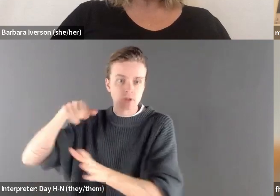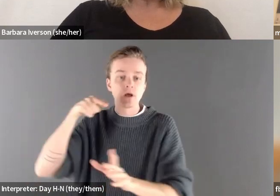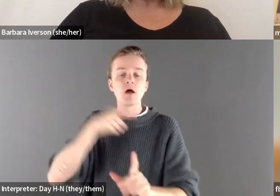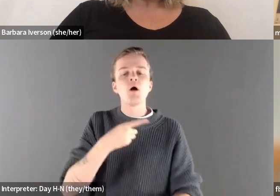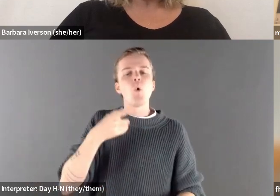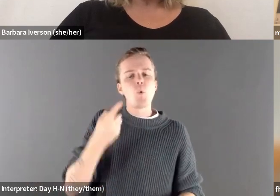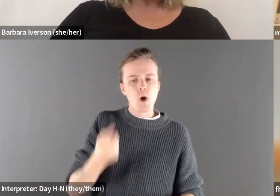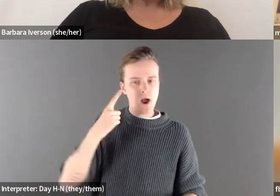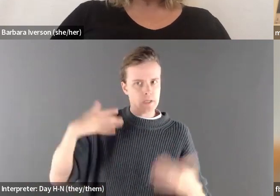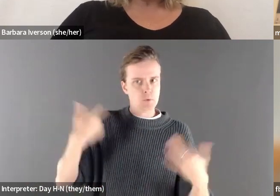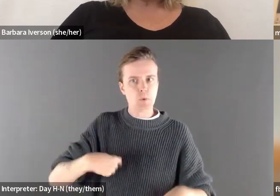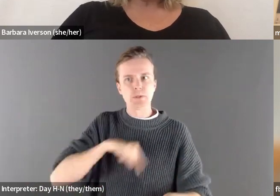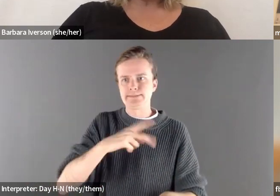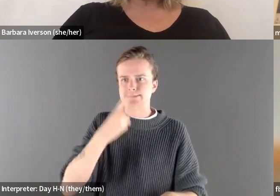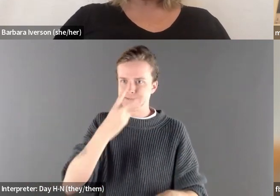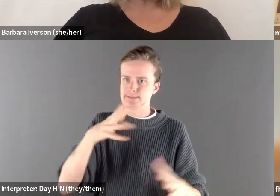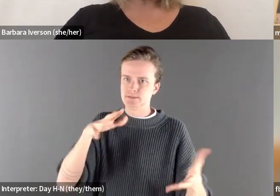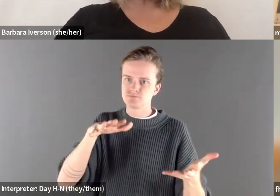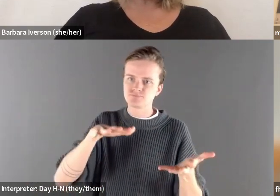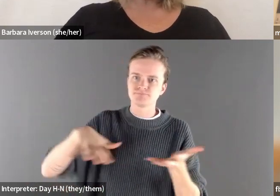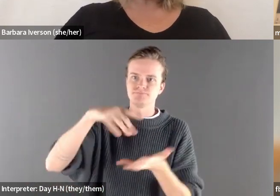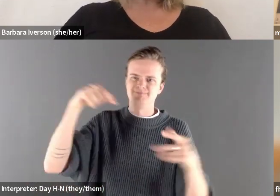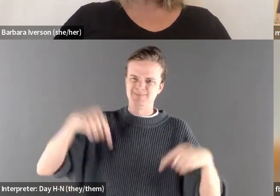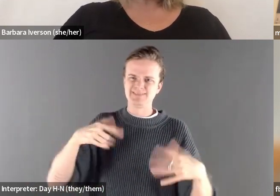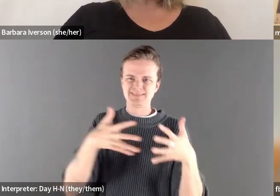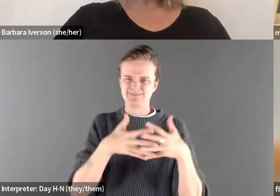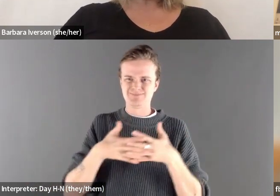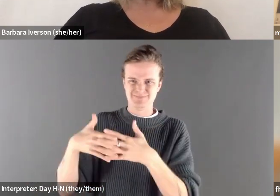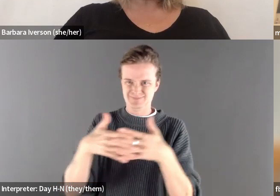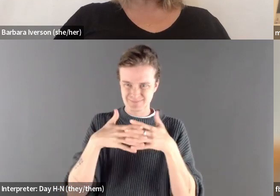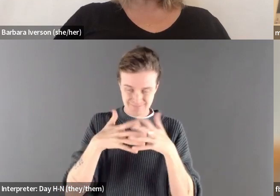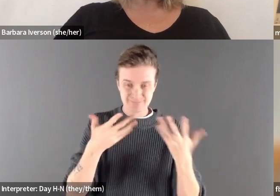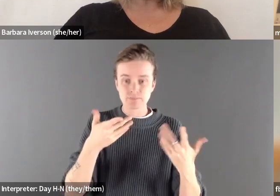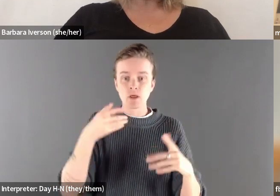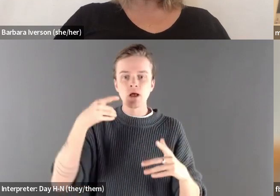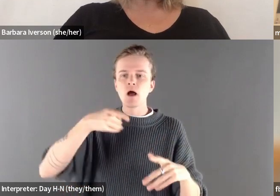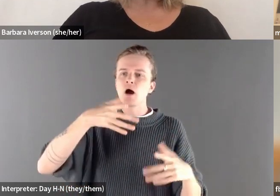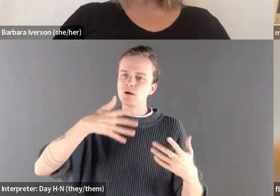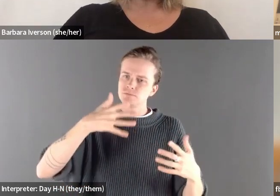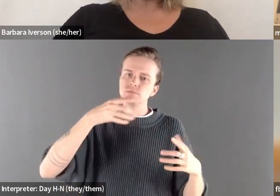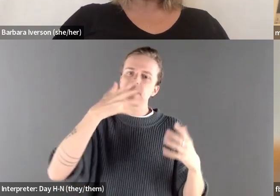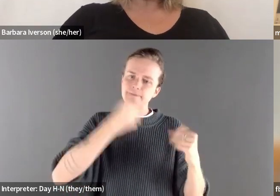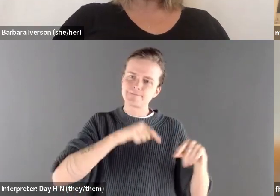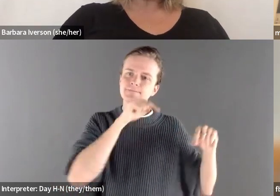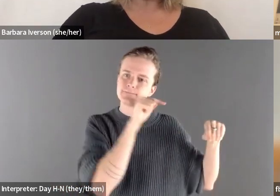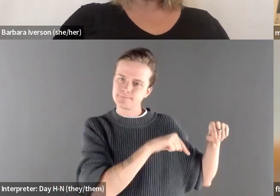seen, certainly in the United States, has been at the city level. We've seen,